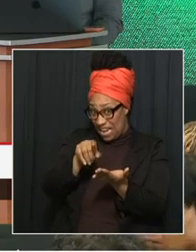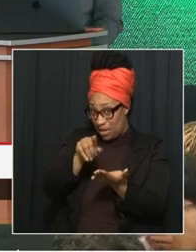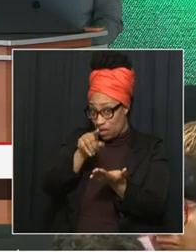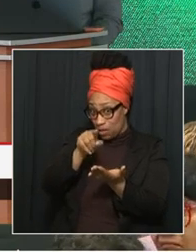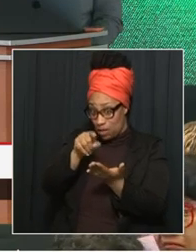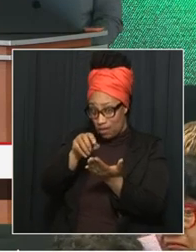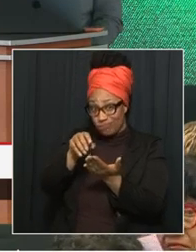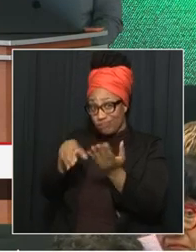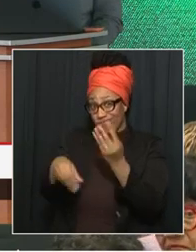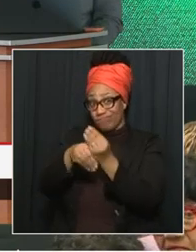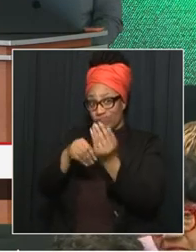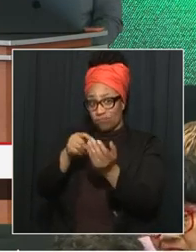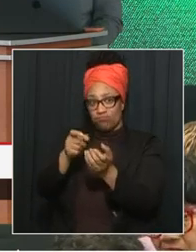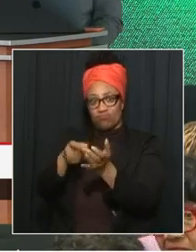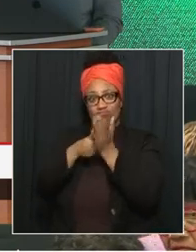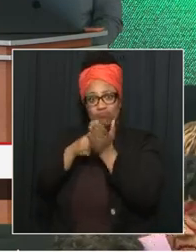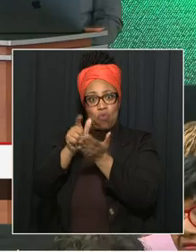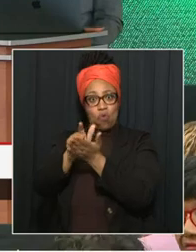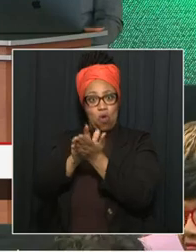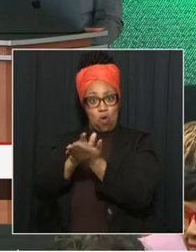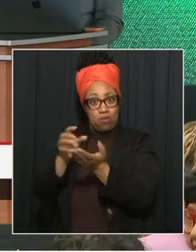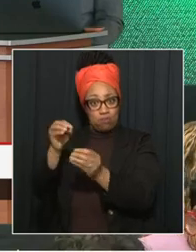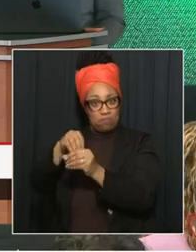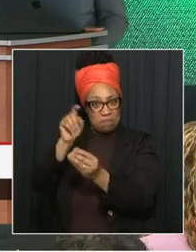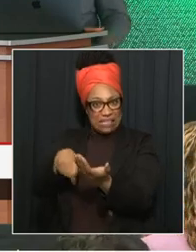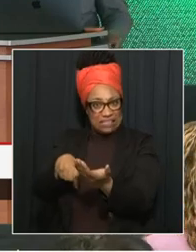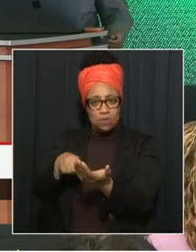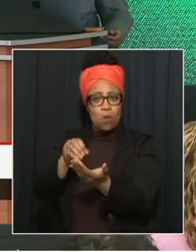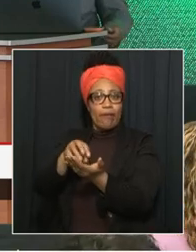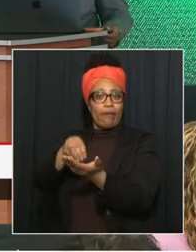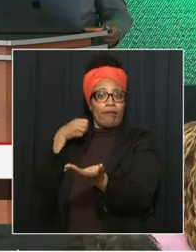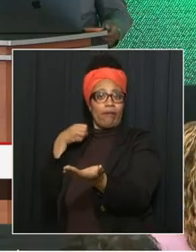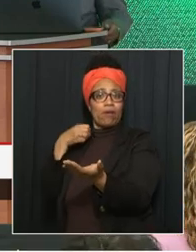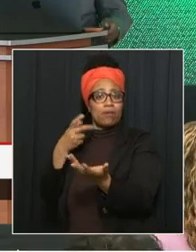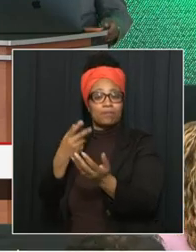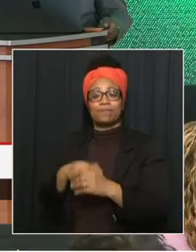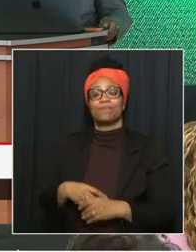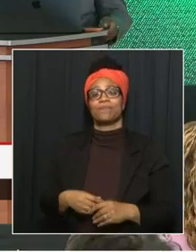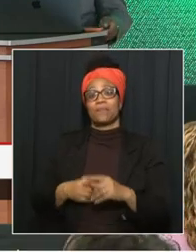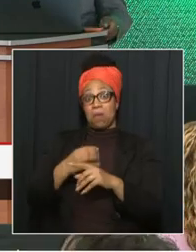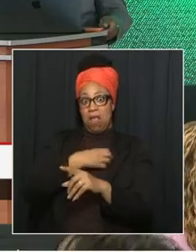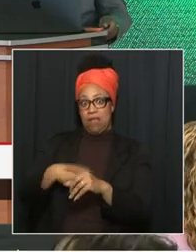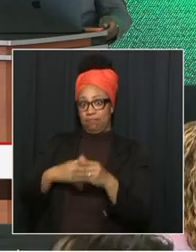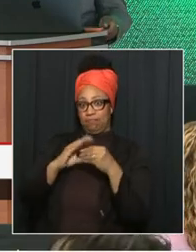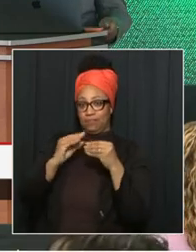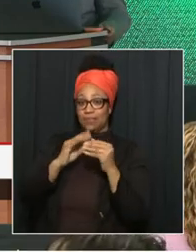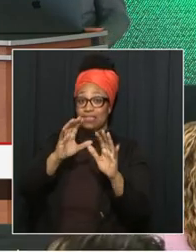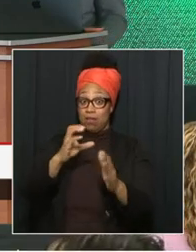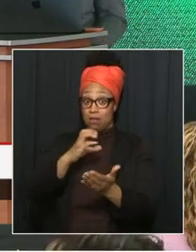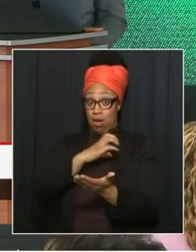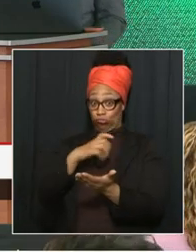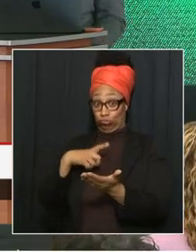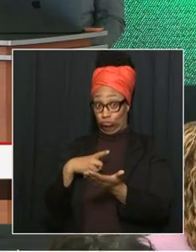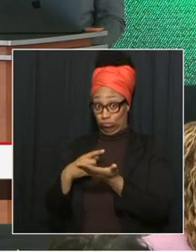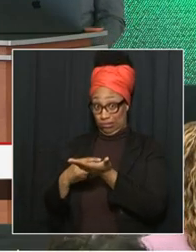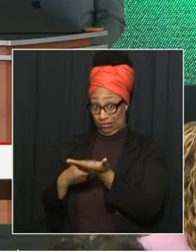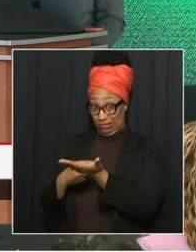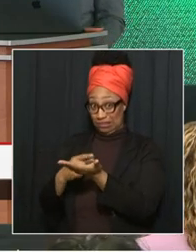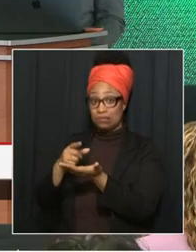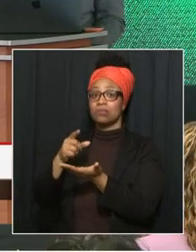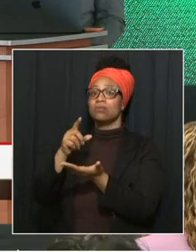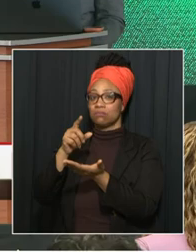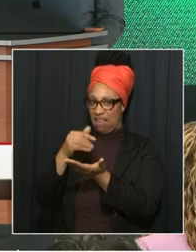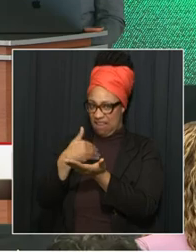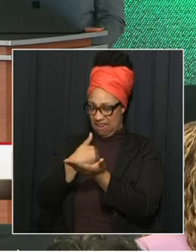Yes, so the council has the authority to change tax structure, and they do